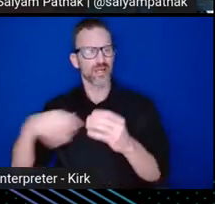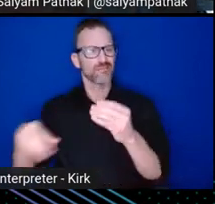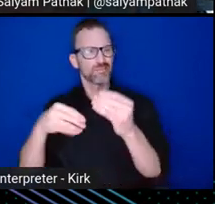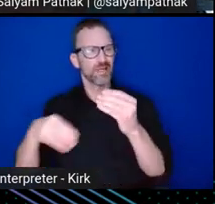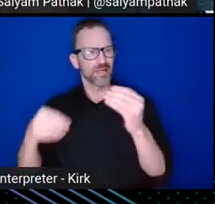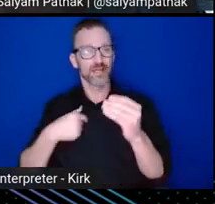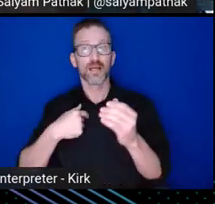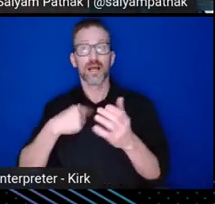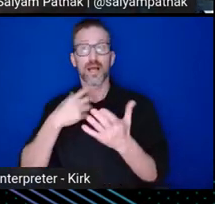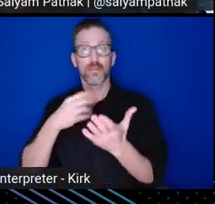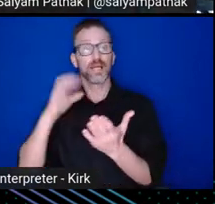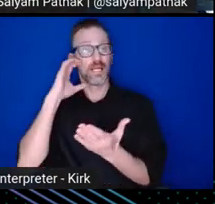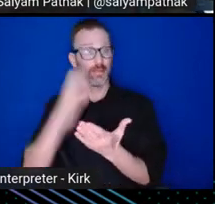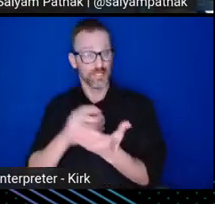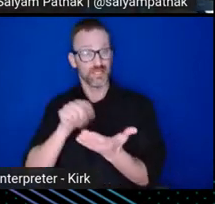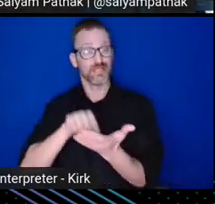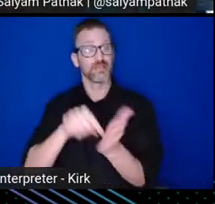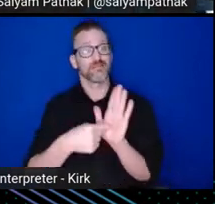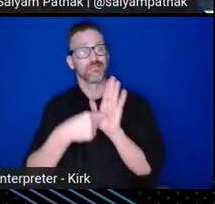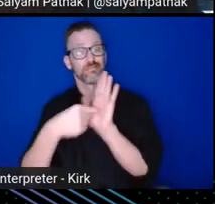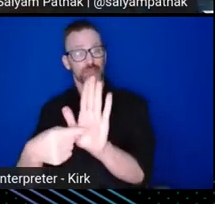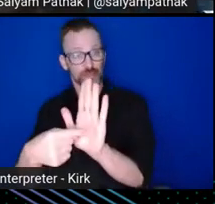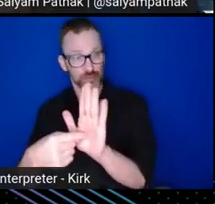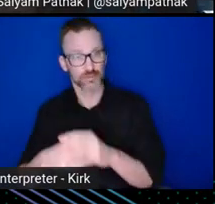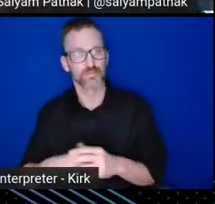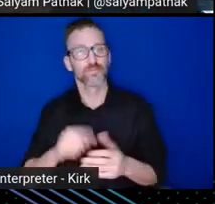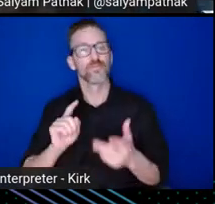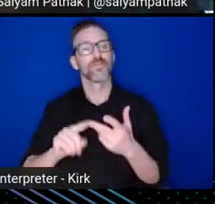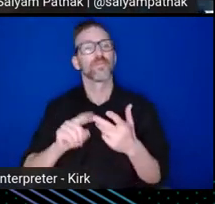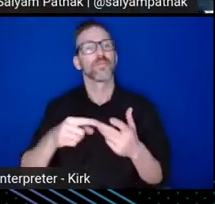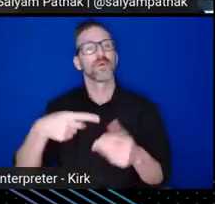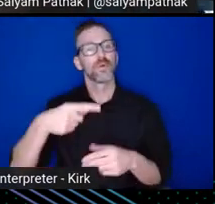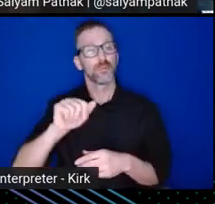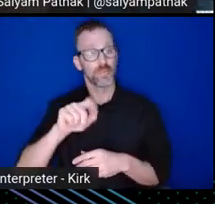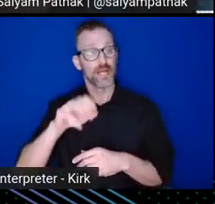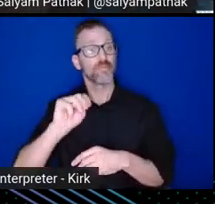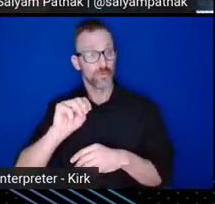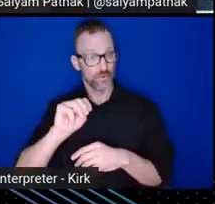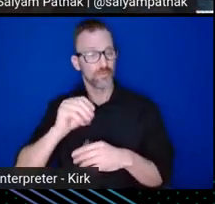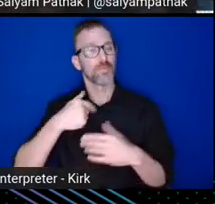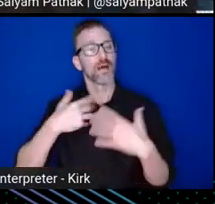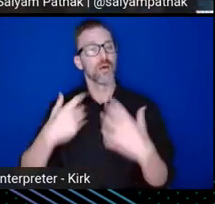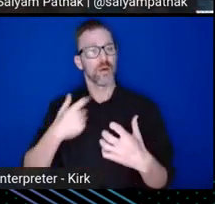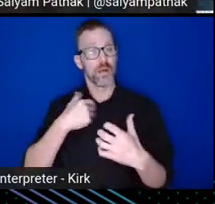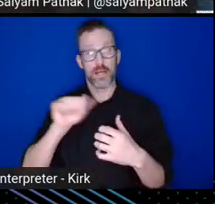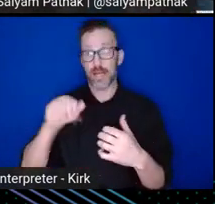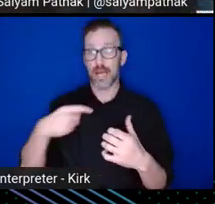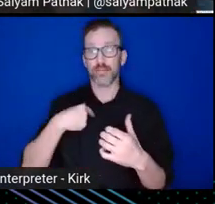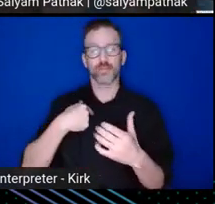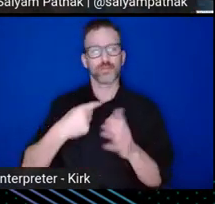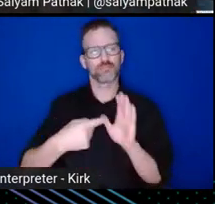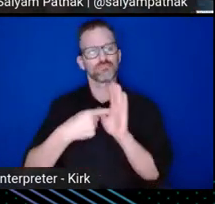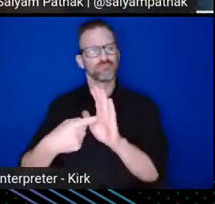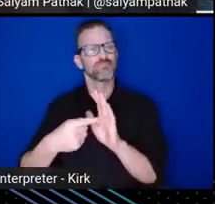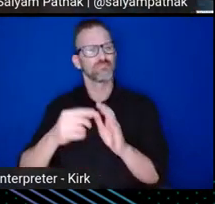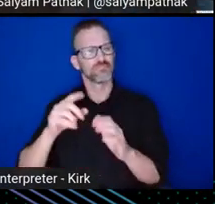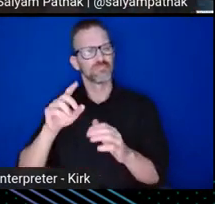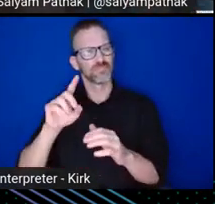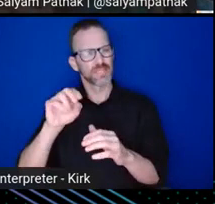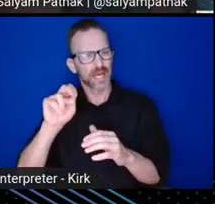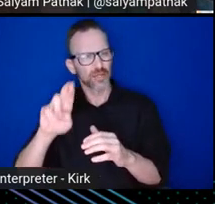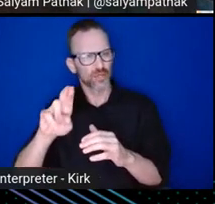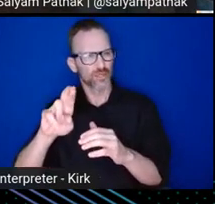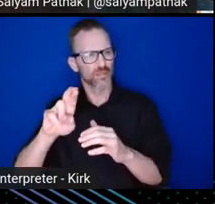pushing the images, platform where you want to deploy your app as a Docker container itself. So there are like, it can be used in